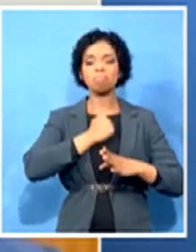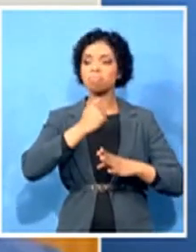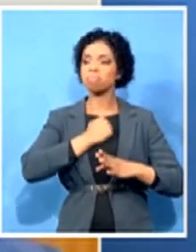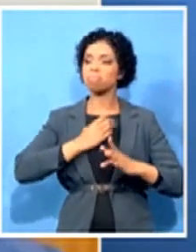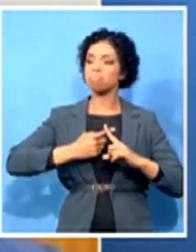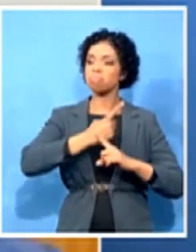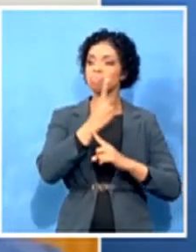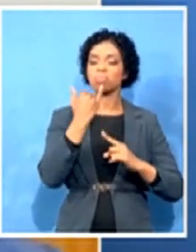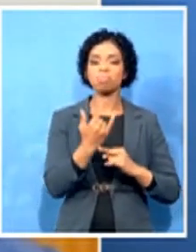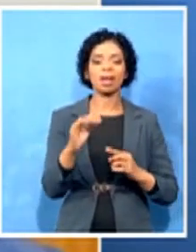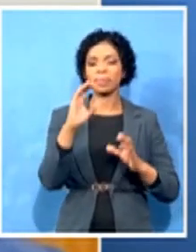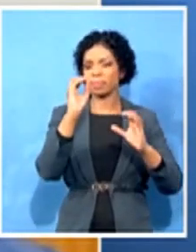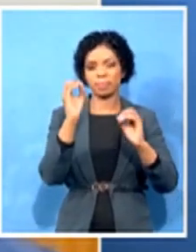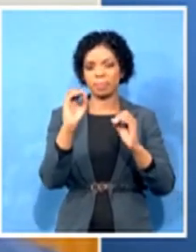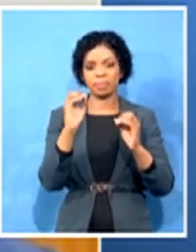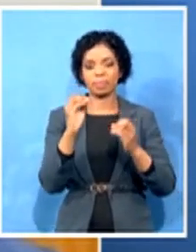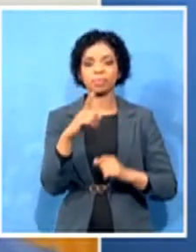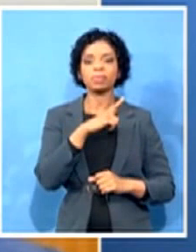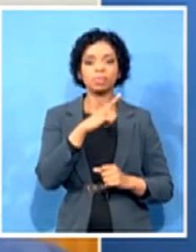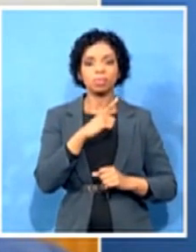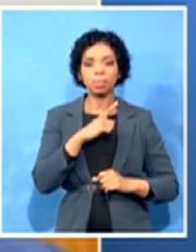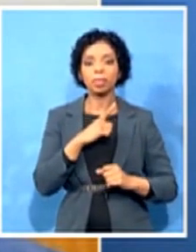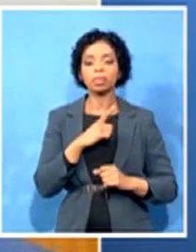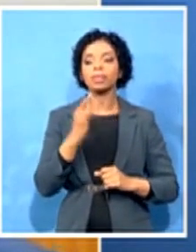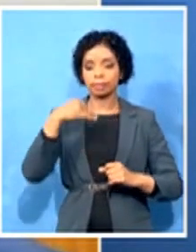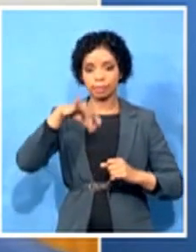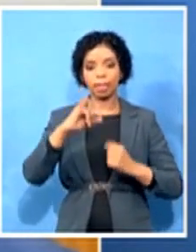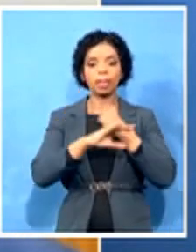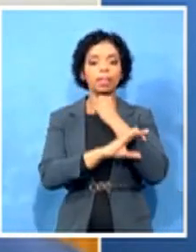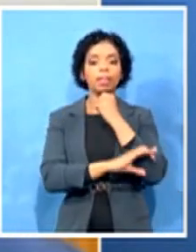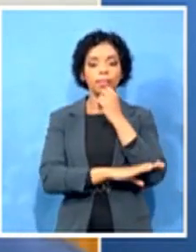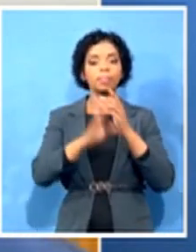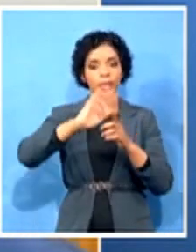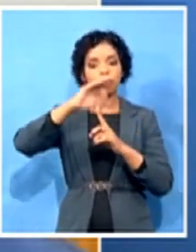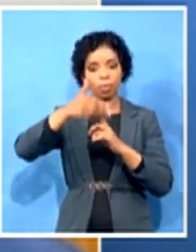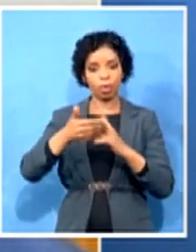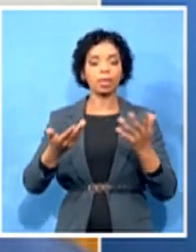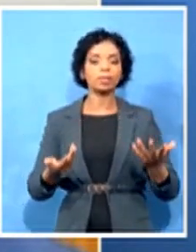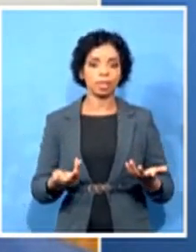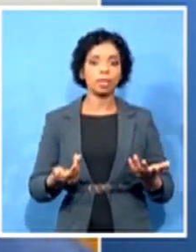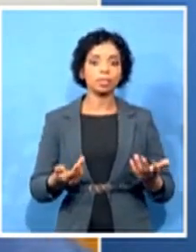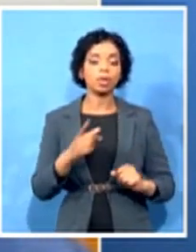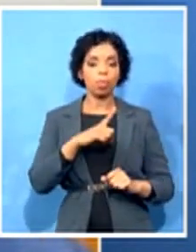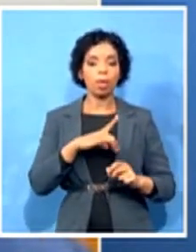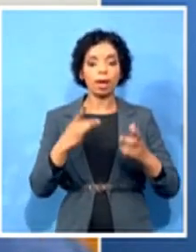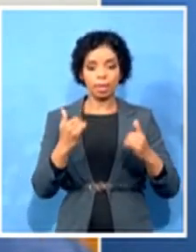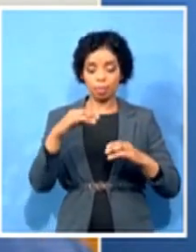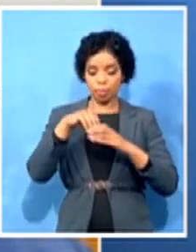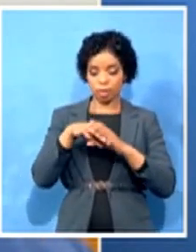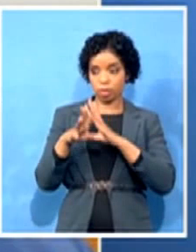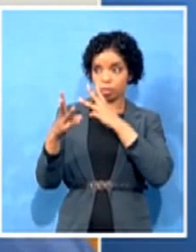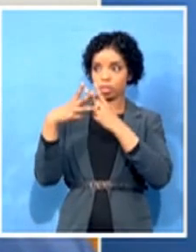is two constitutionally protected rights by the media and these people. So in essence, the